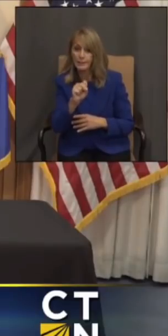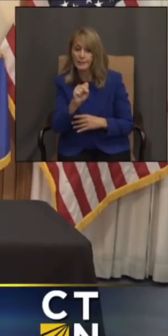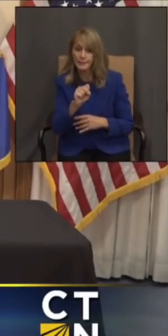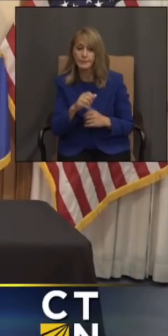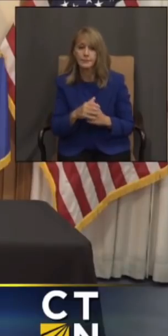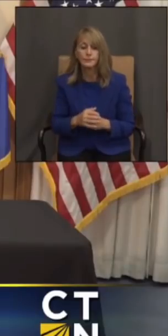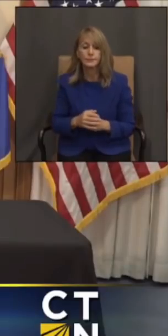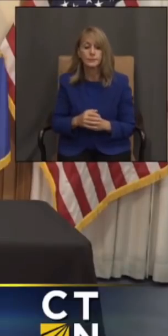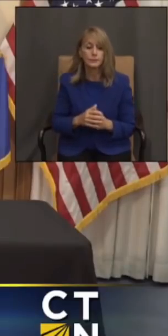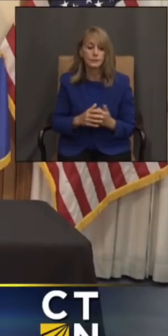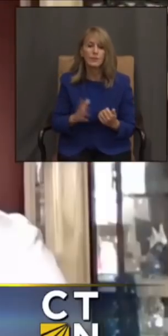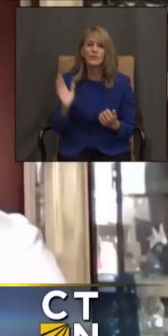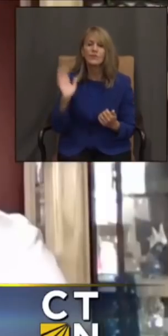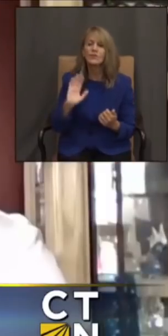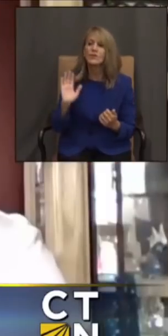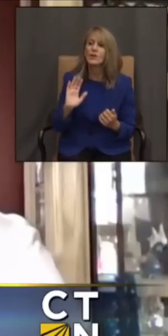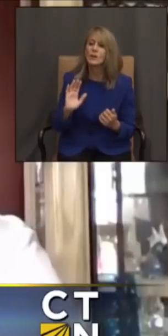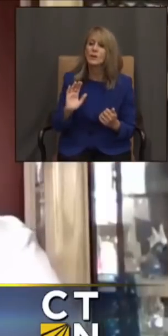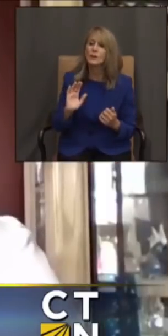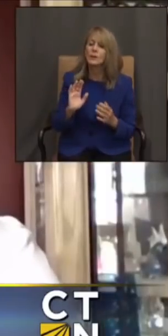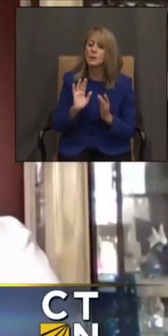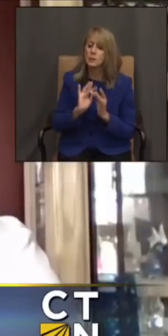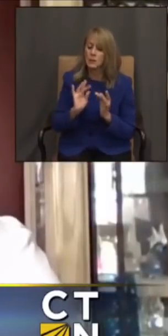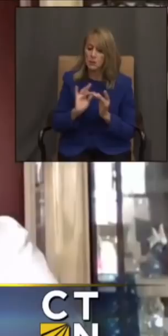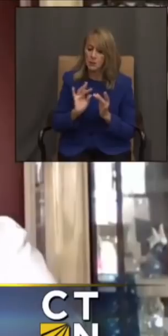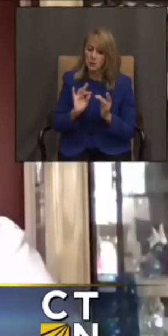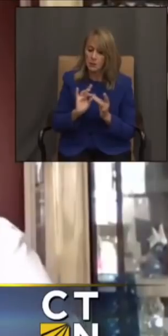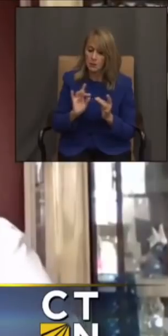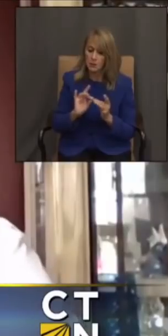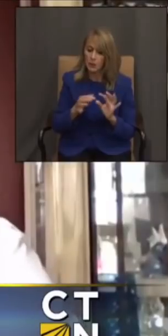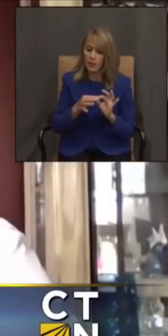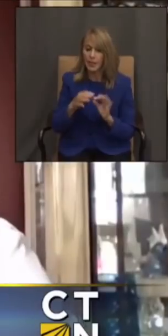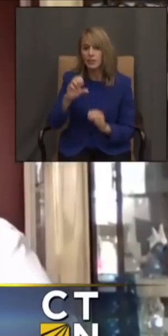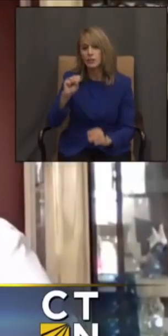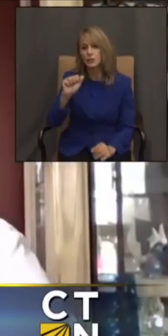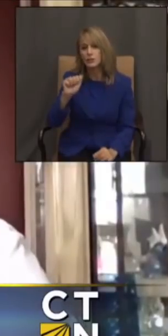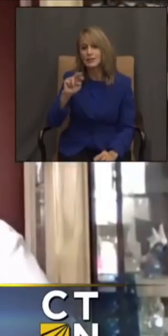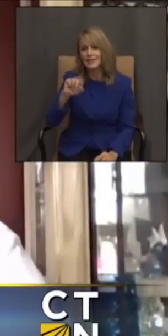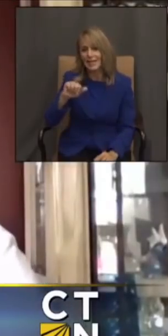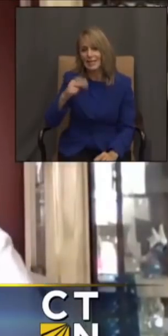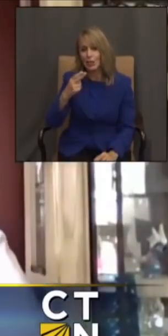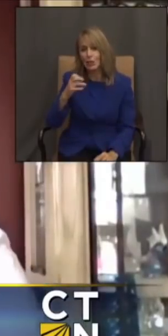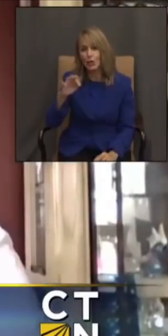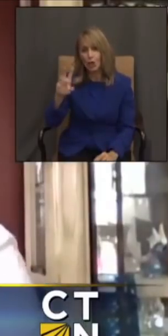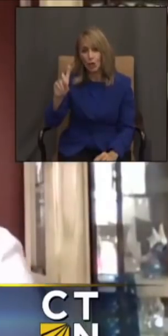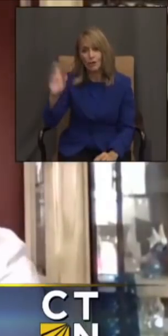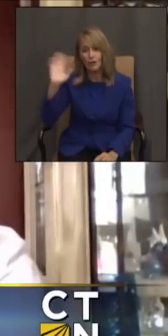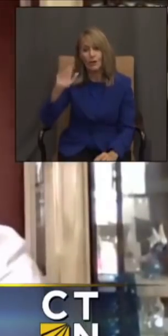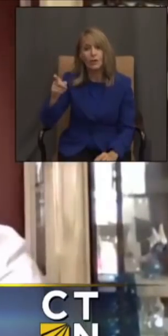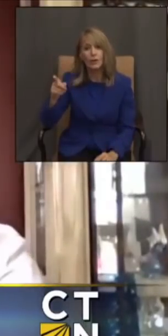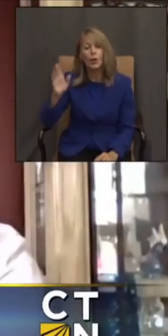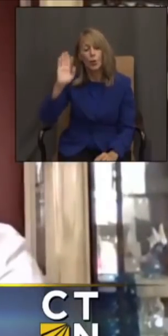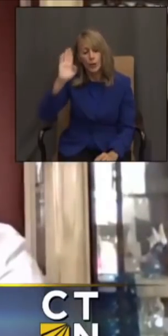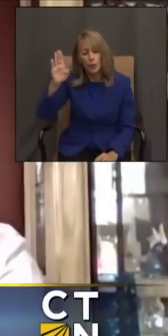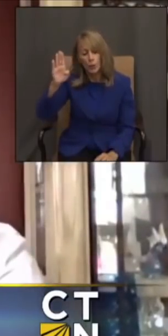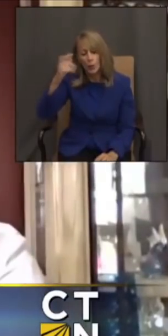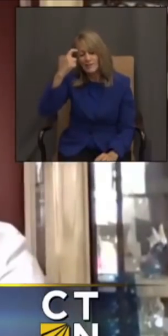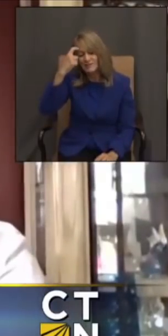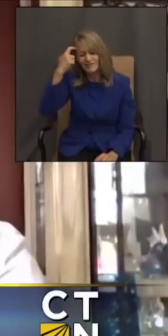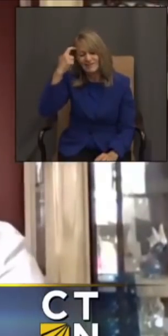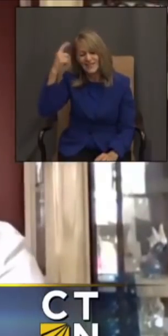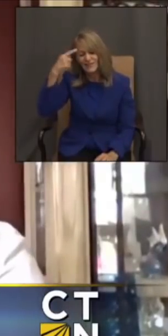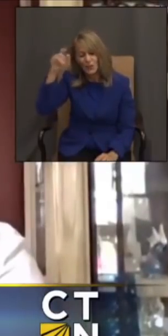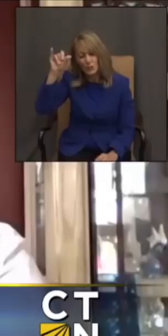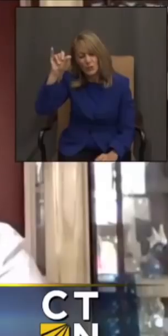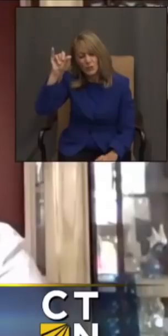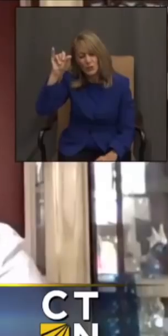mention, because there was a piece of that alluded to Sandy Hook, and Connecticut does not ever forget that tragedy. We